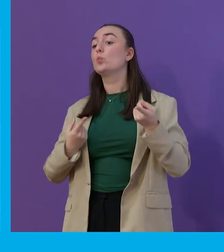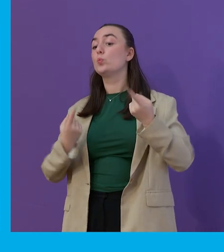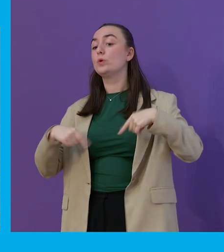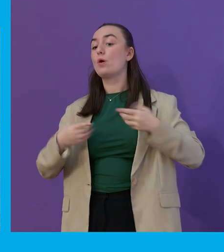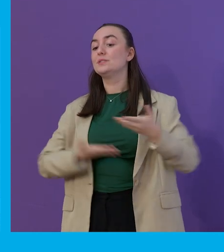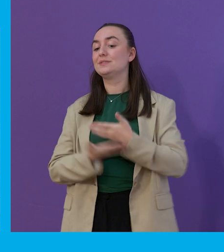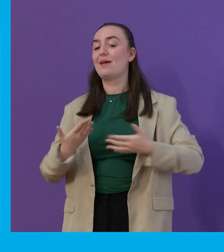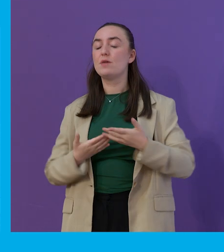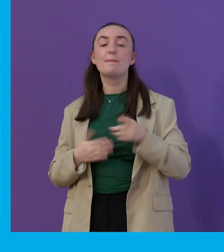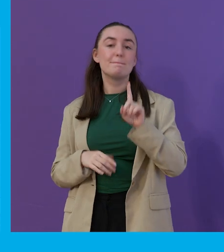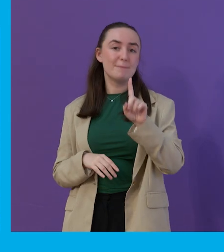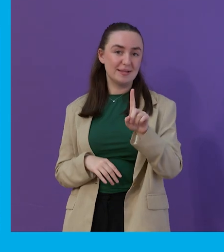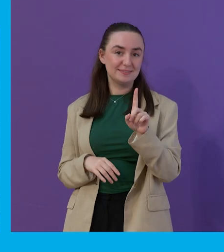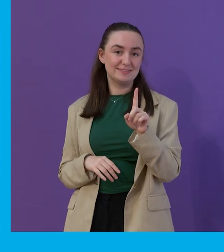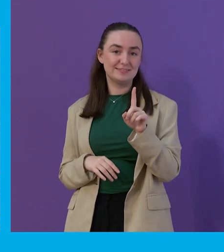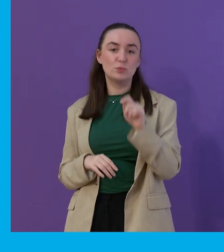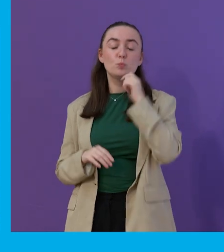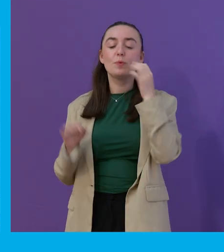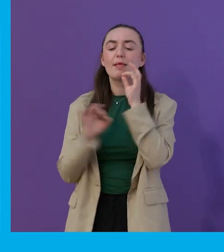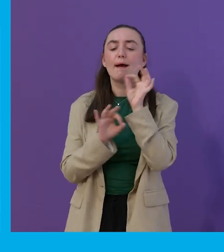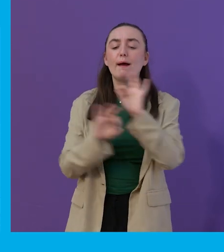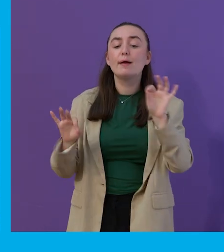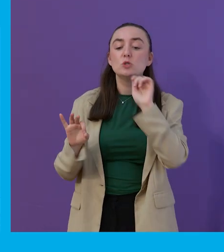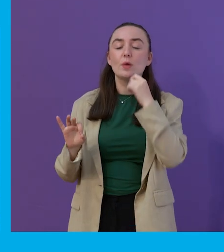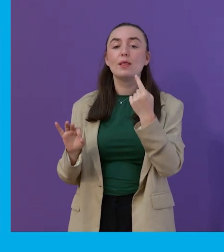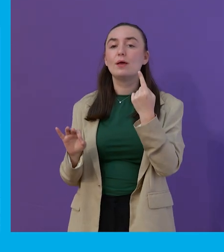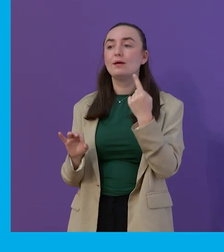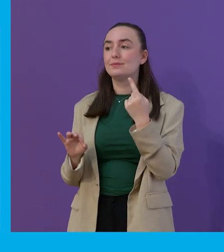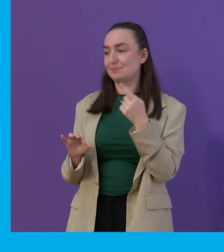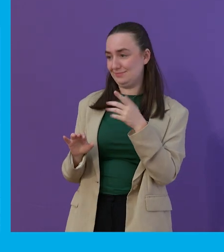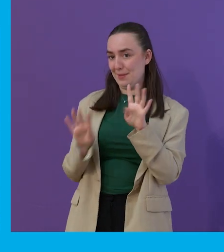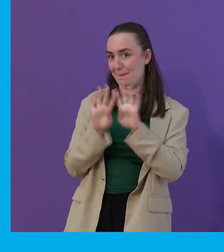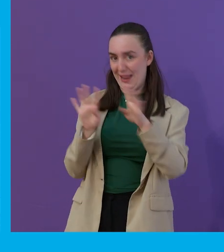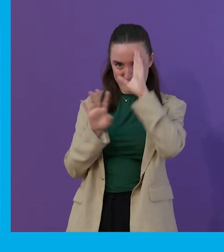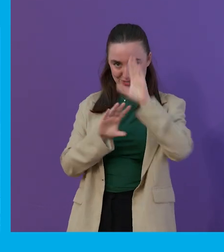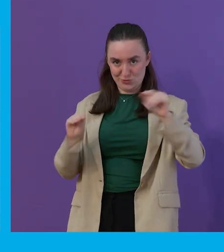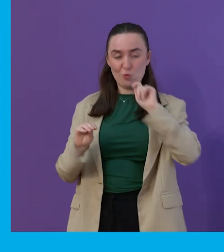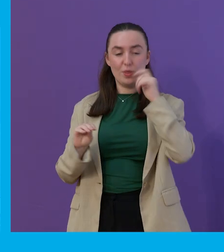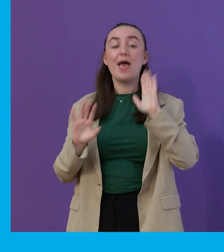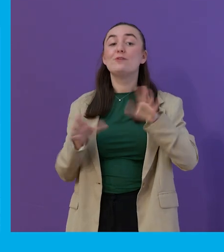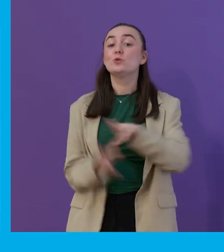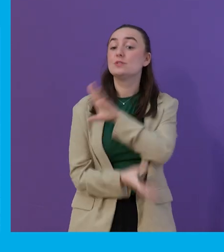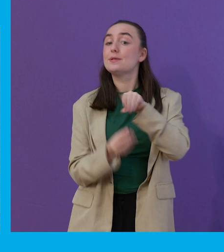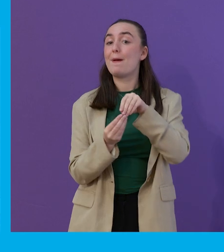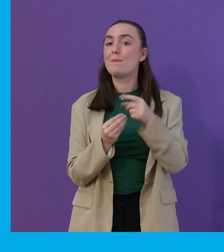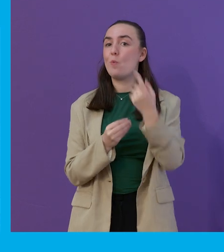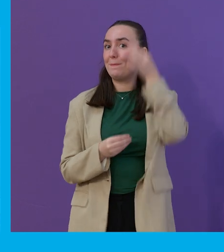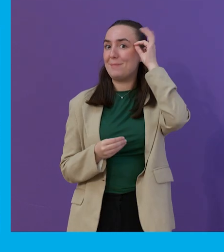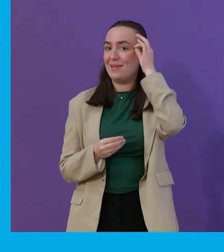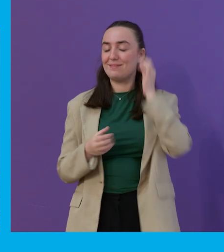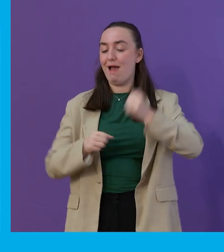get asked to sum up our discussion today. You're all going to get a minute, so I'll just let you know that now, so you could be thinking about that, and then we're